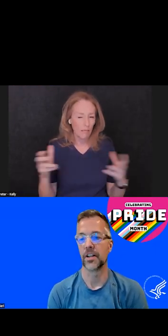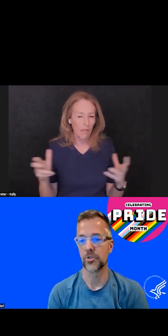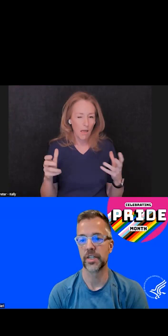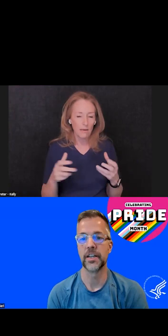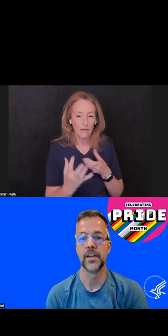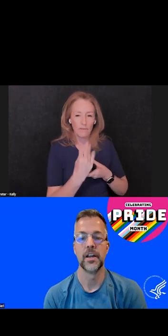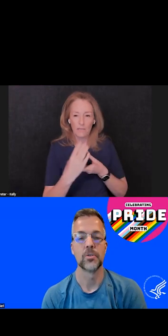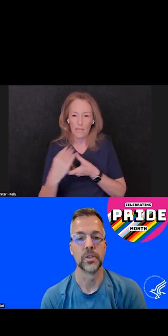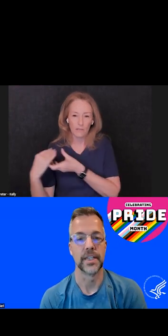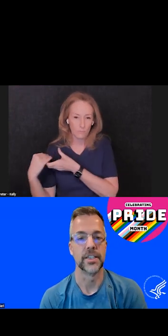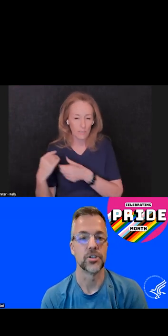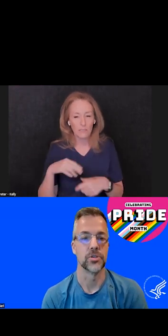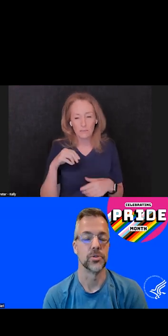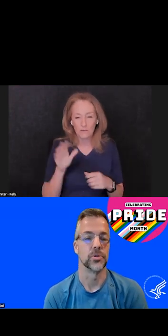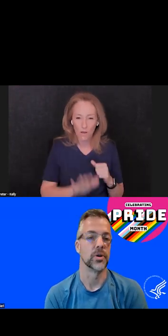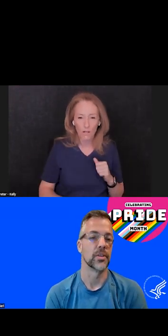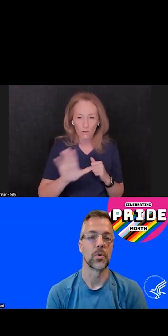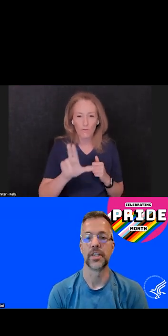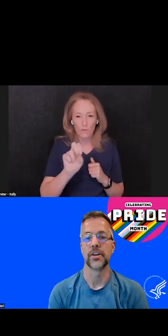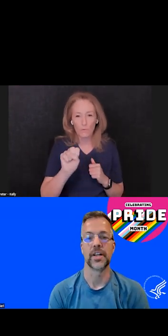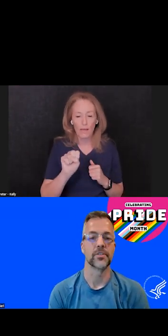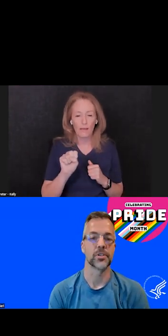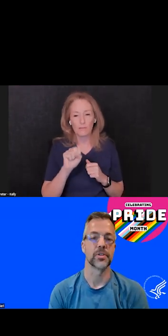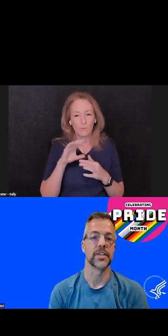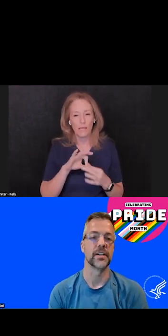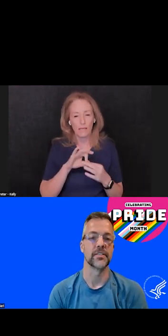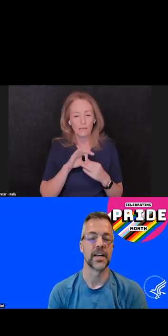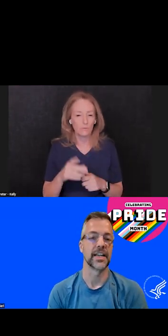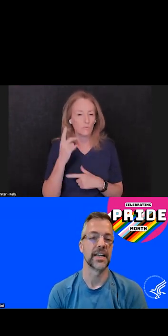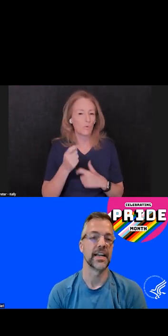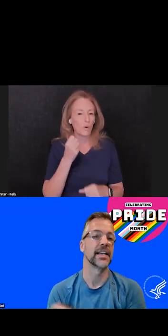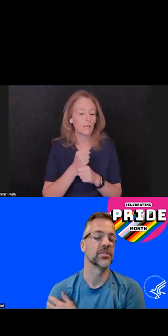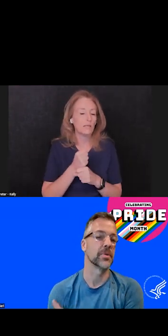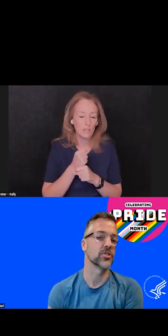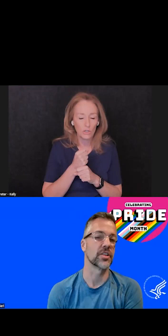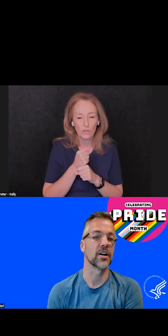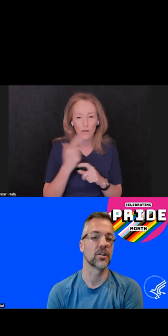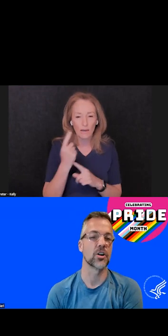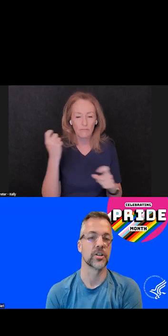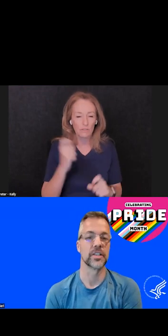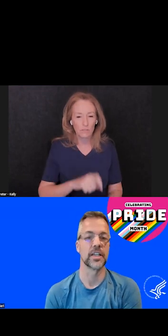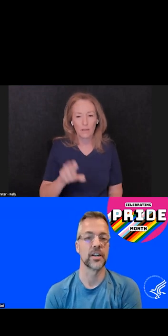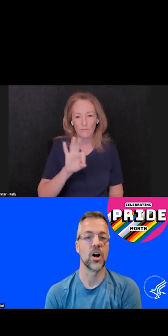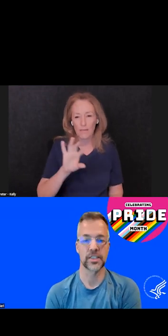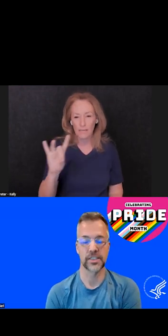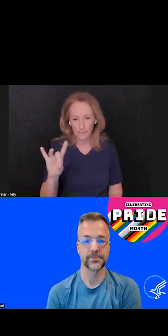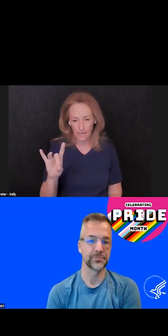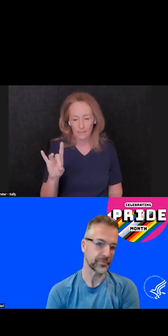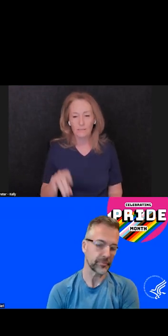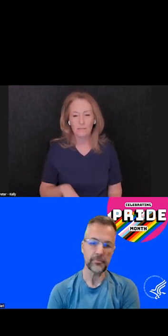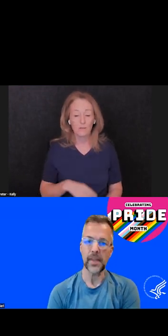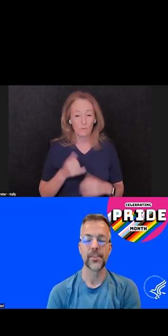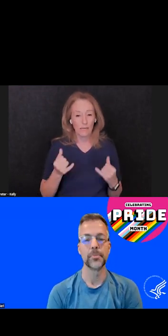the country related to the 1-year anniversary of 988. As you mentioned, they are currently in